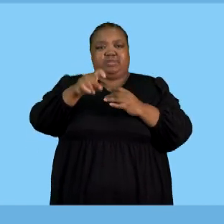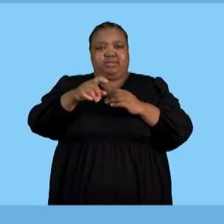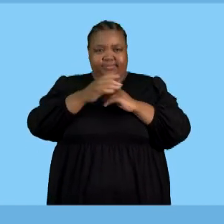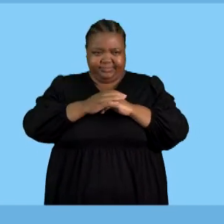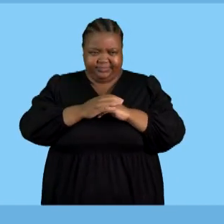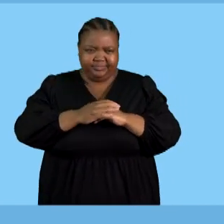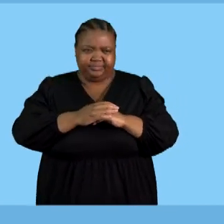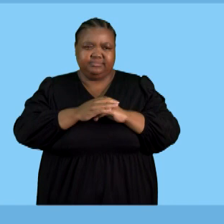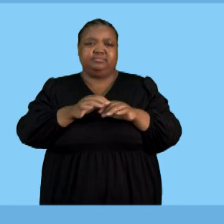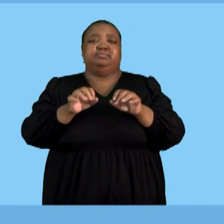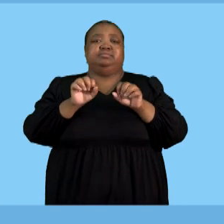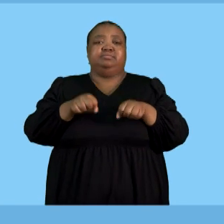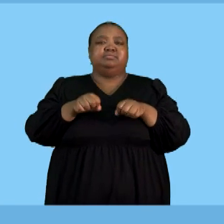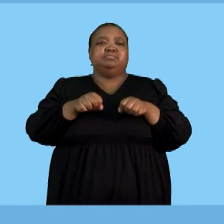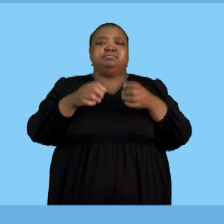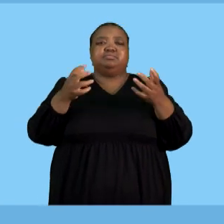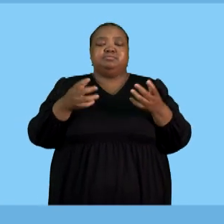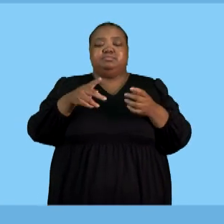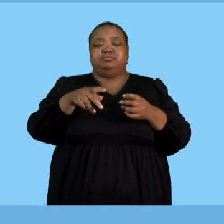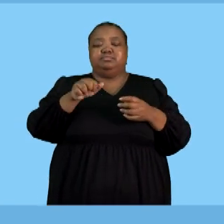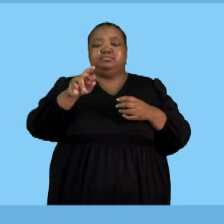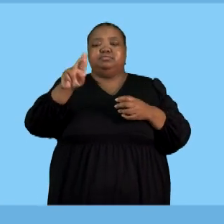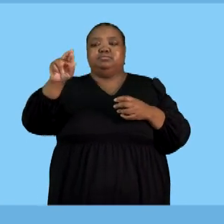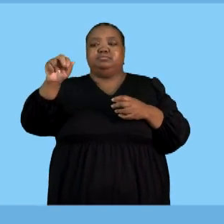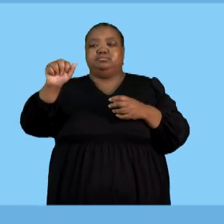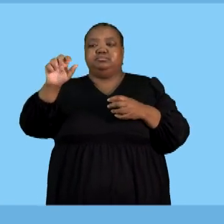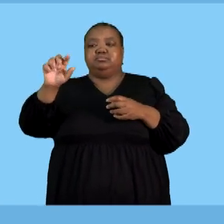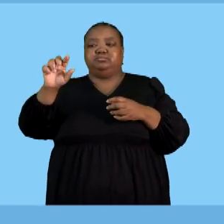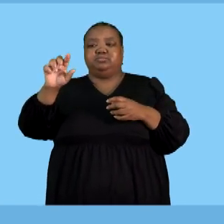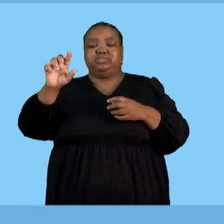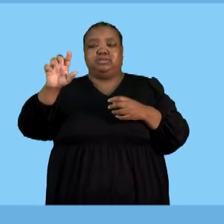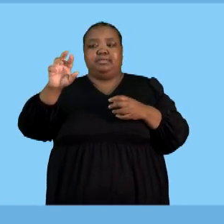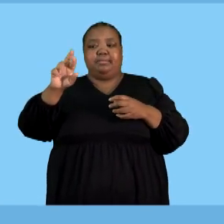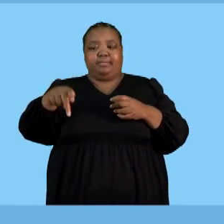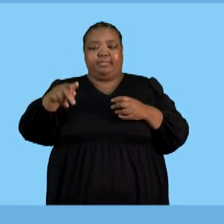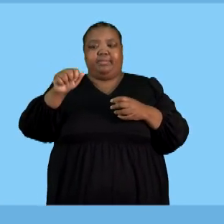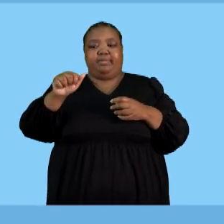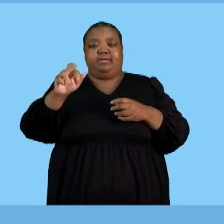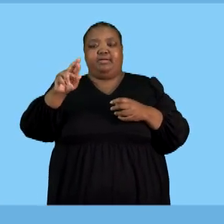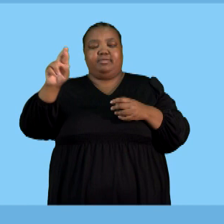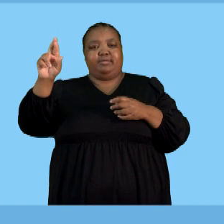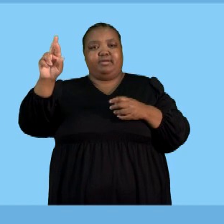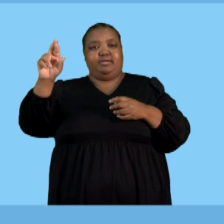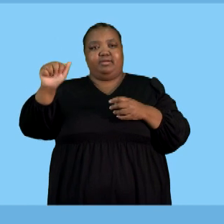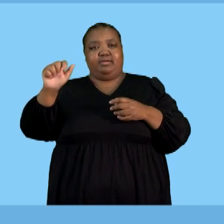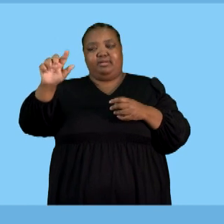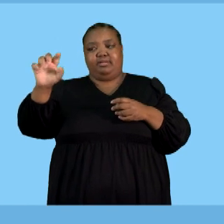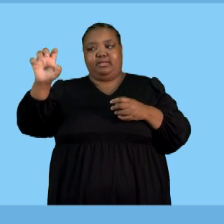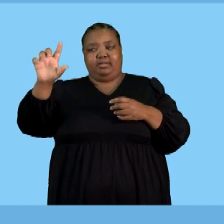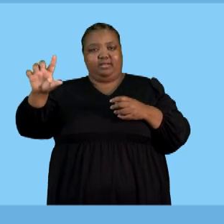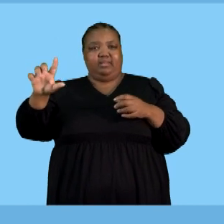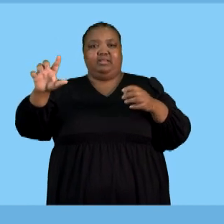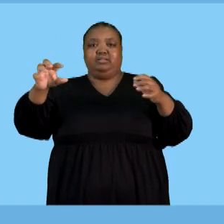says, when all parallel rays reflected from a rough or irregular surface are not parallel,